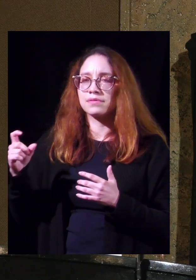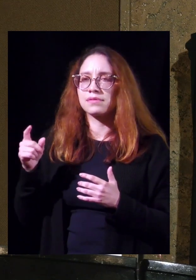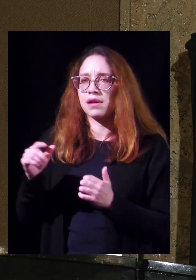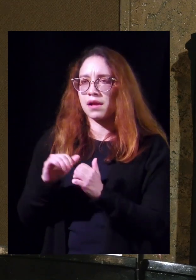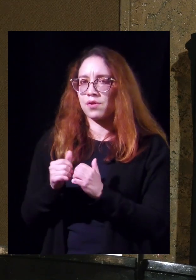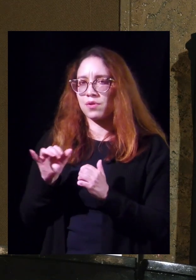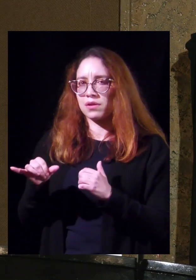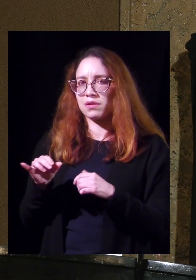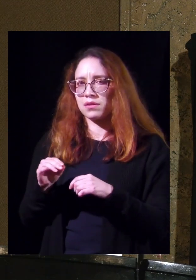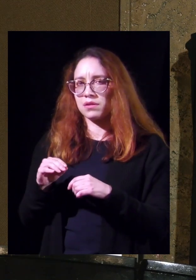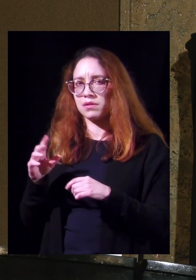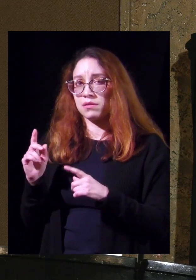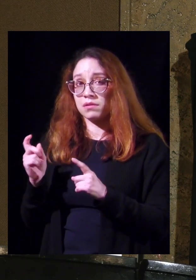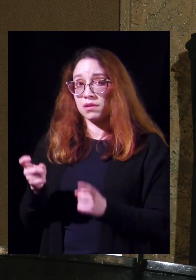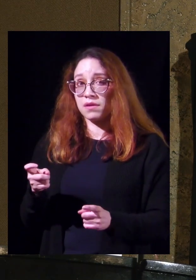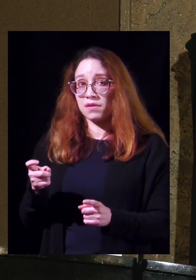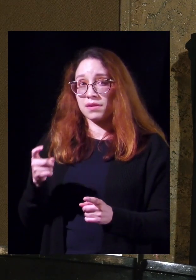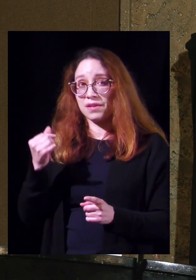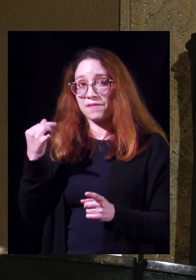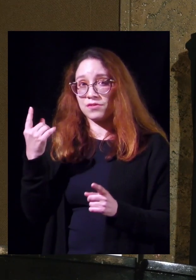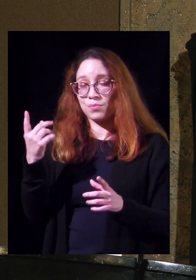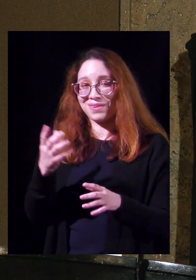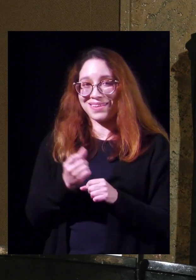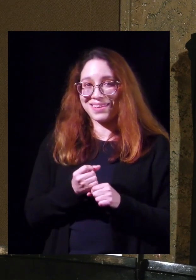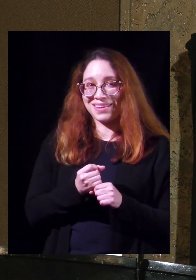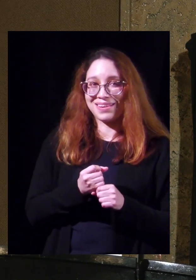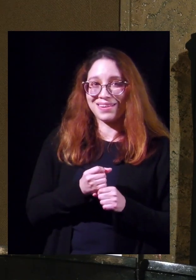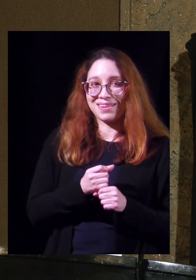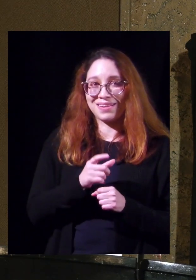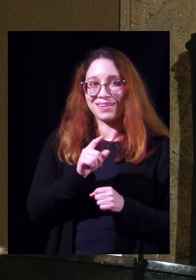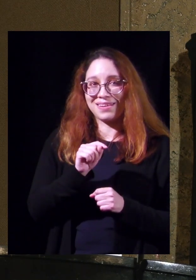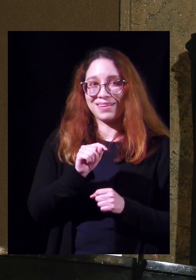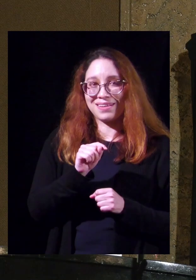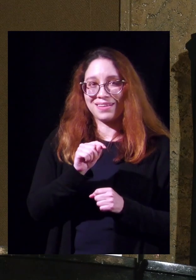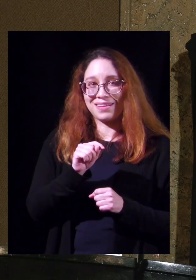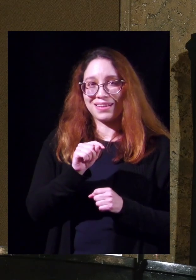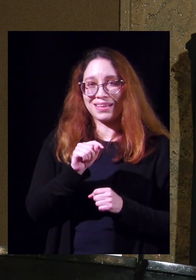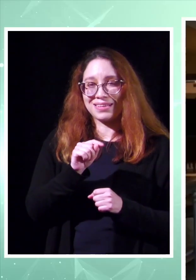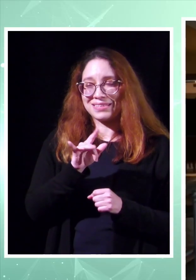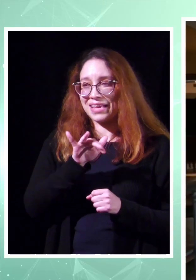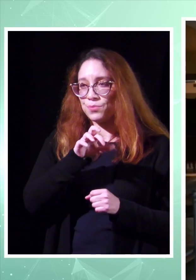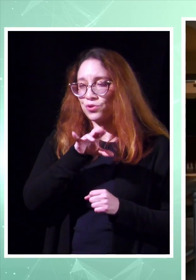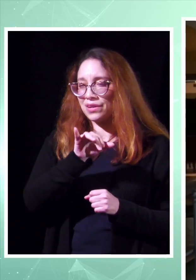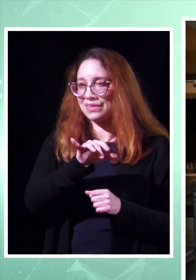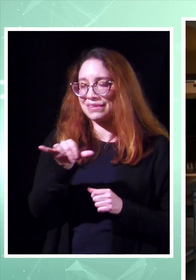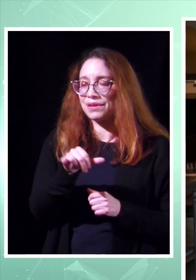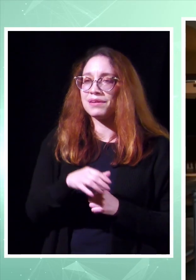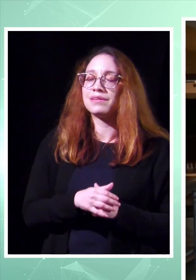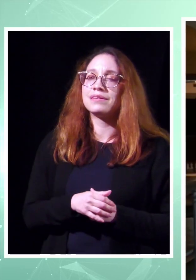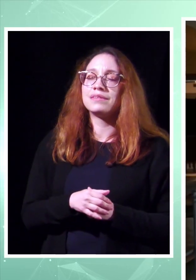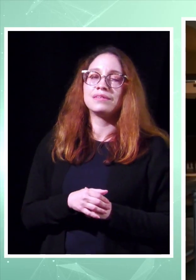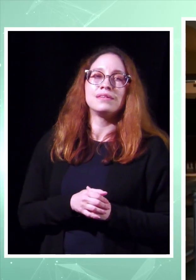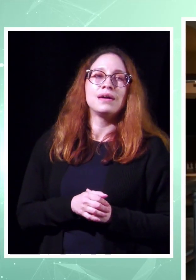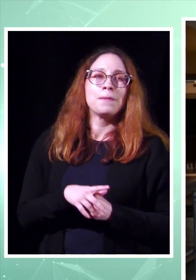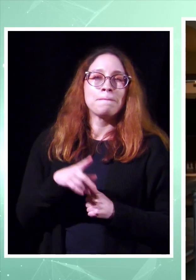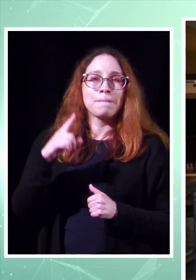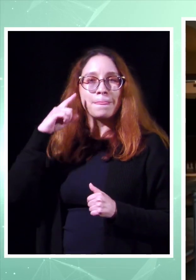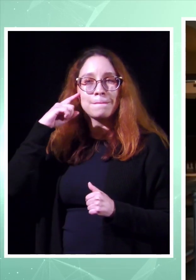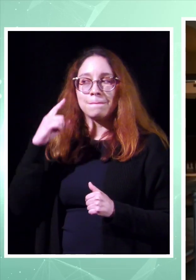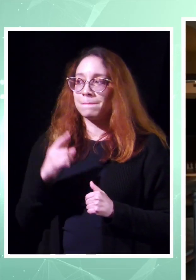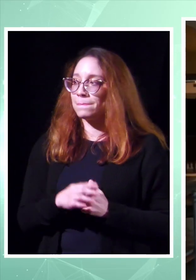how is that given or not given when somebody gets like Tysabri at the same time? So I